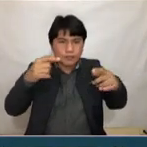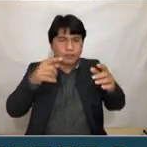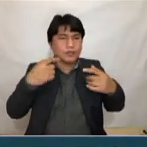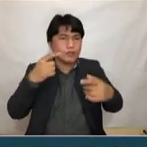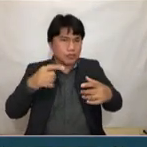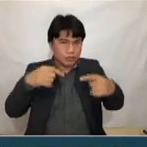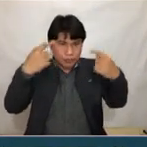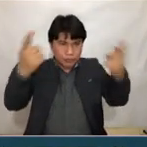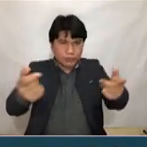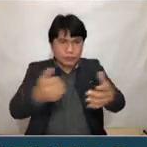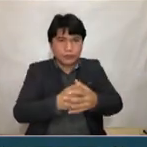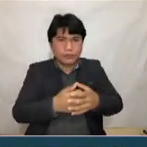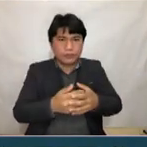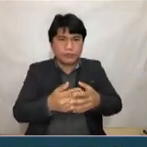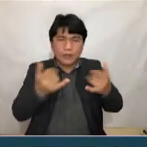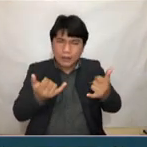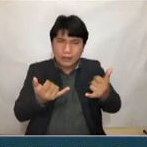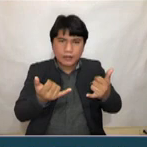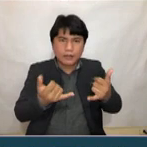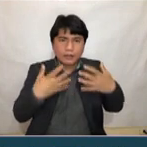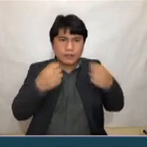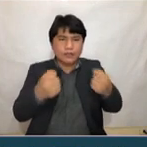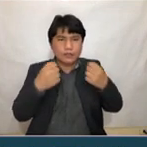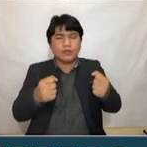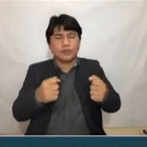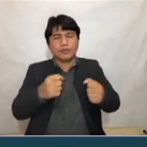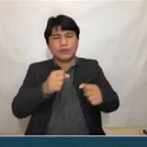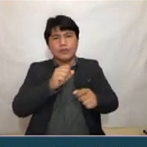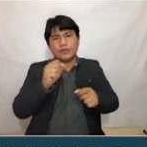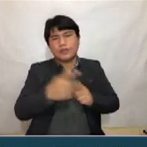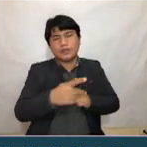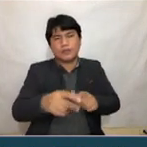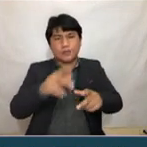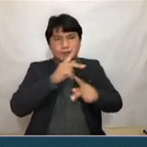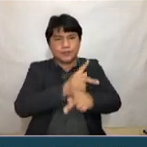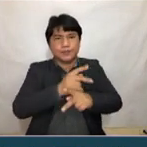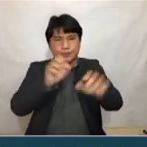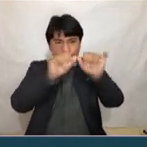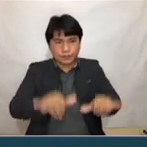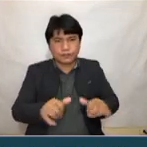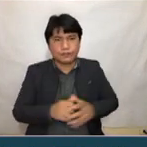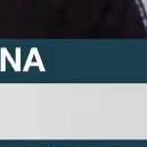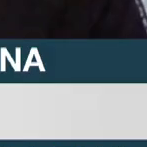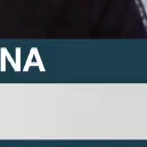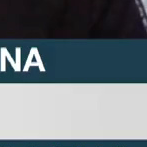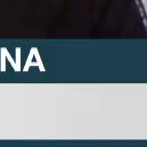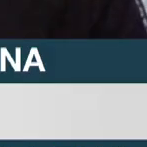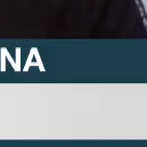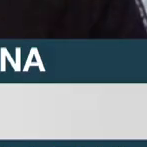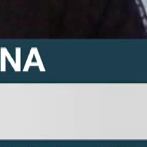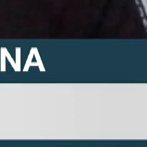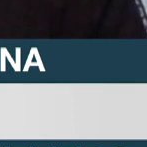stable grounds under a strong social protection system and a strong health system. Dean, you mentioned lockdowns in some